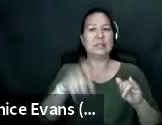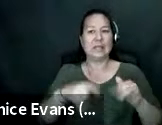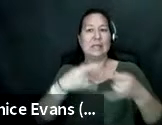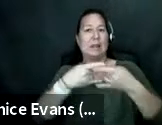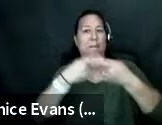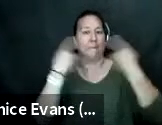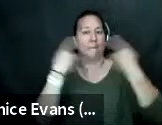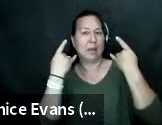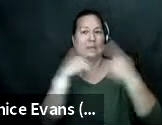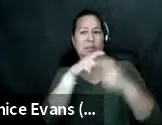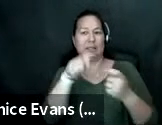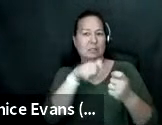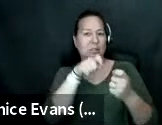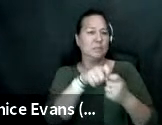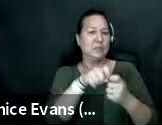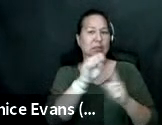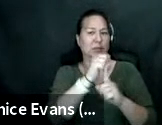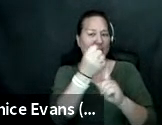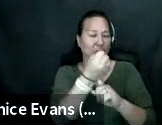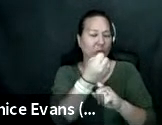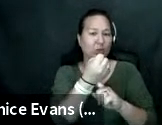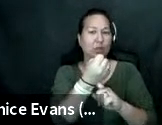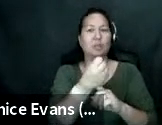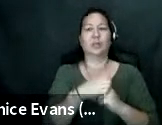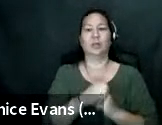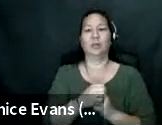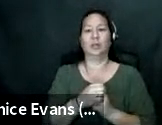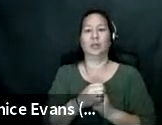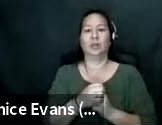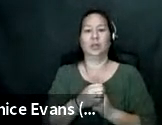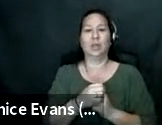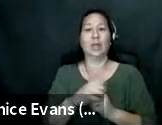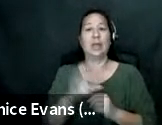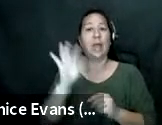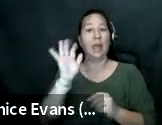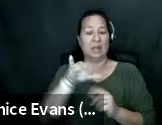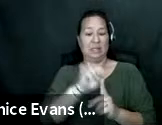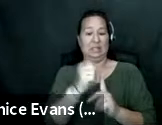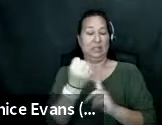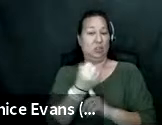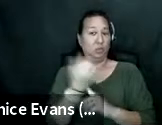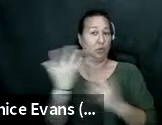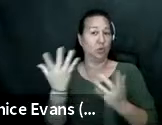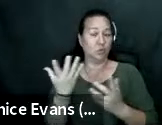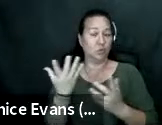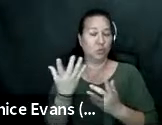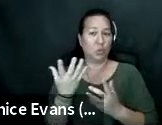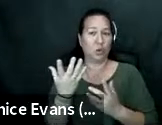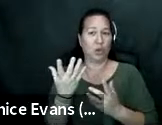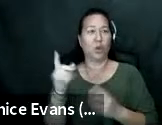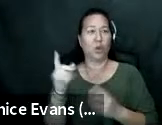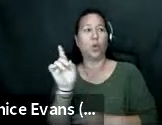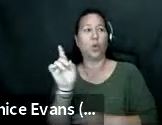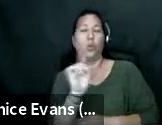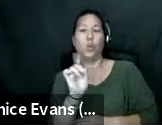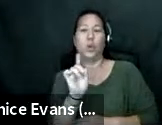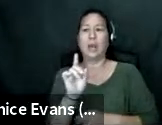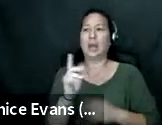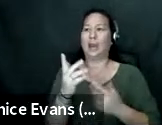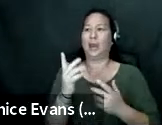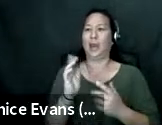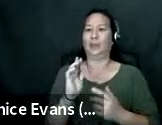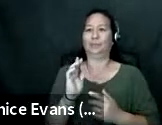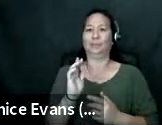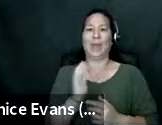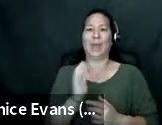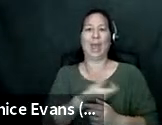situations. And again, those situations include settings where our most at-risk community